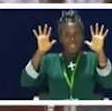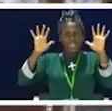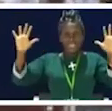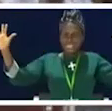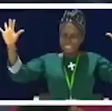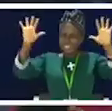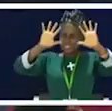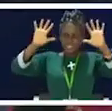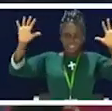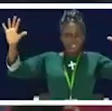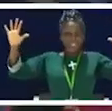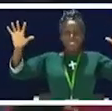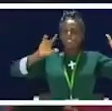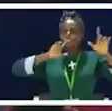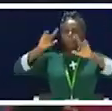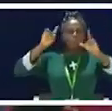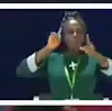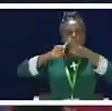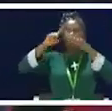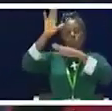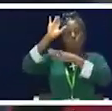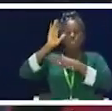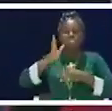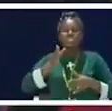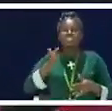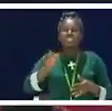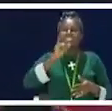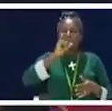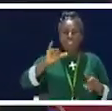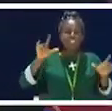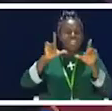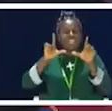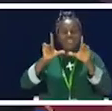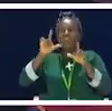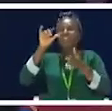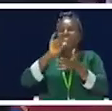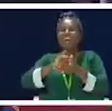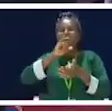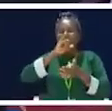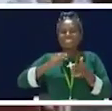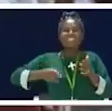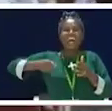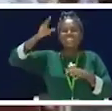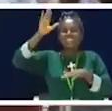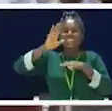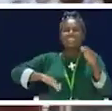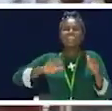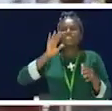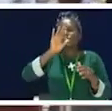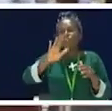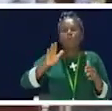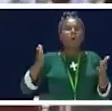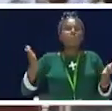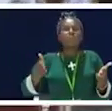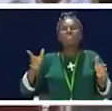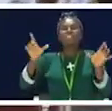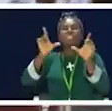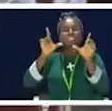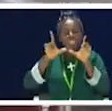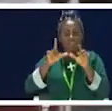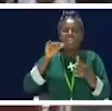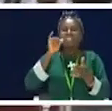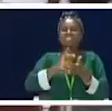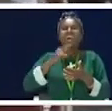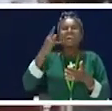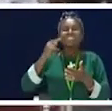Lord. That is a level higher than your present level. That the everlasting arm of God can take you. You